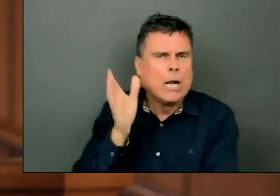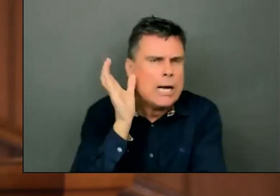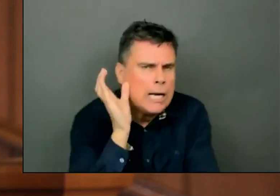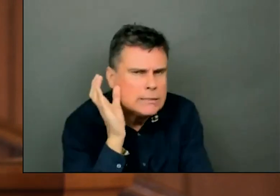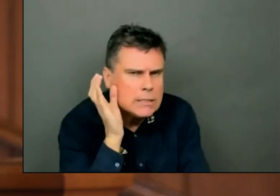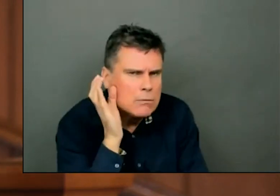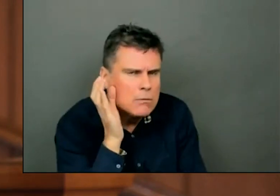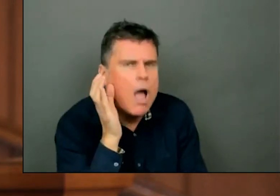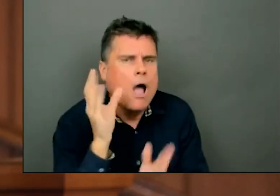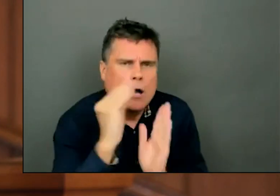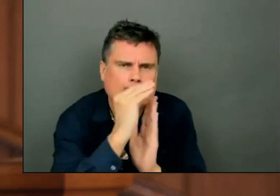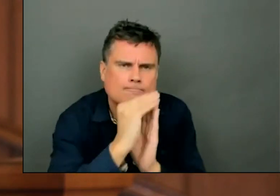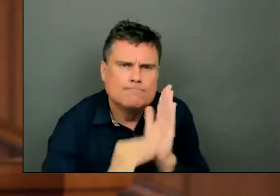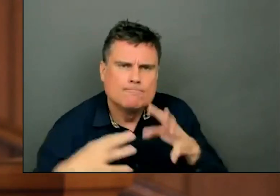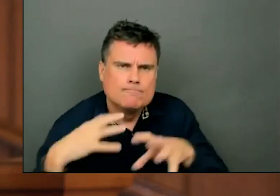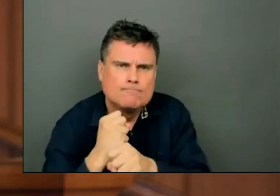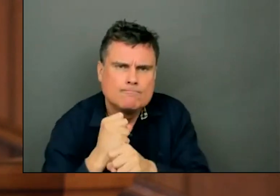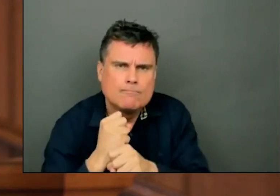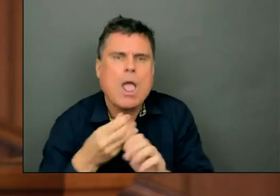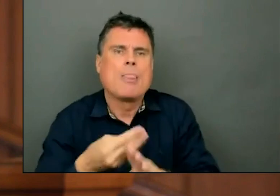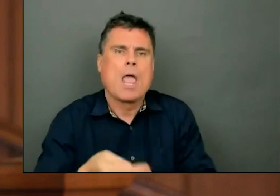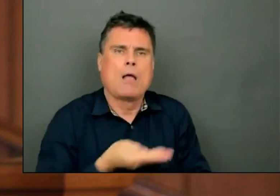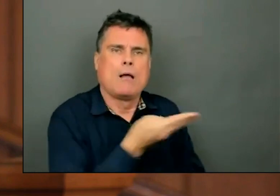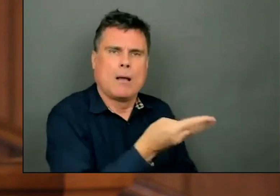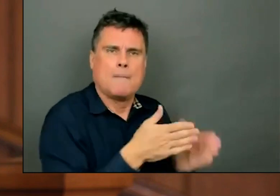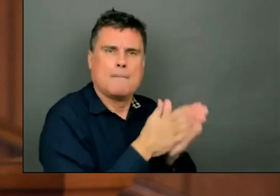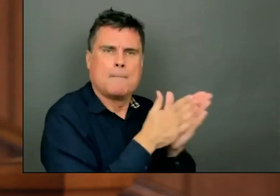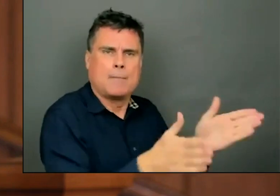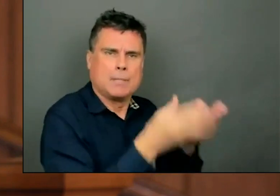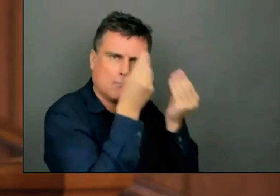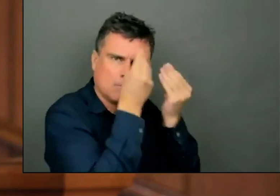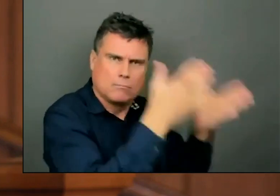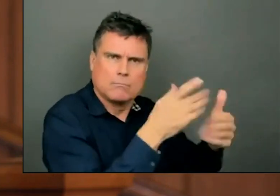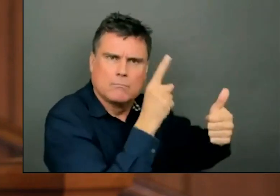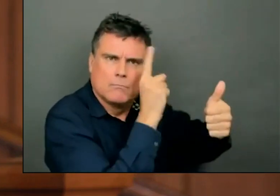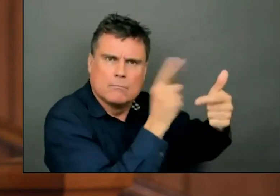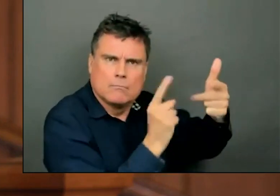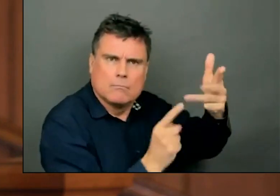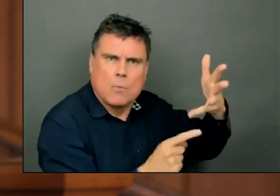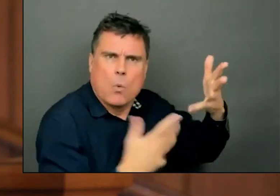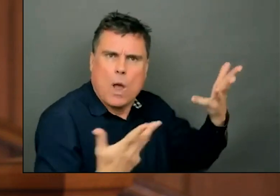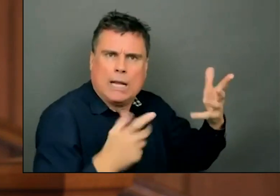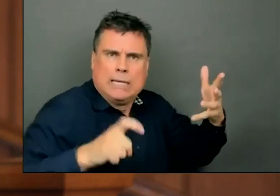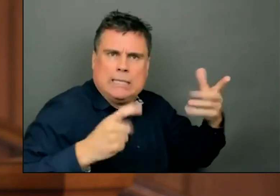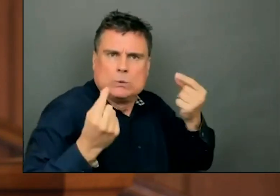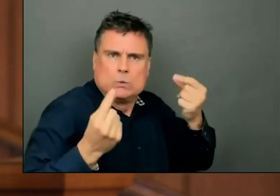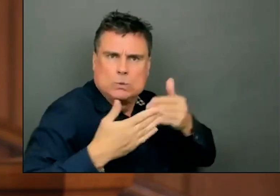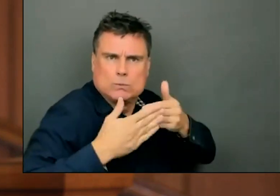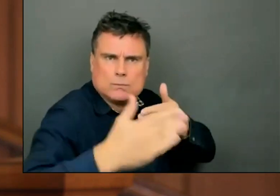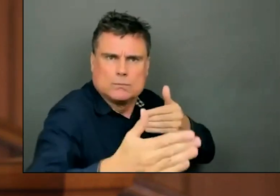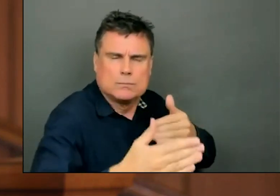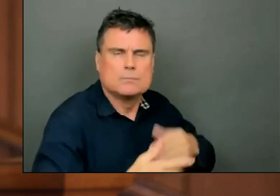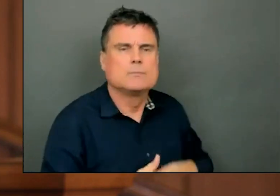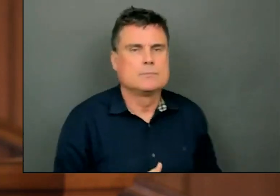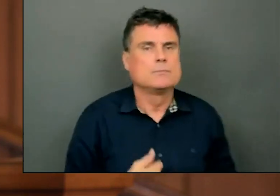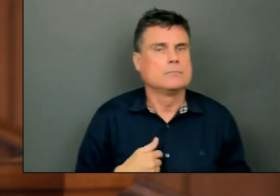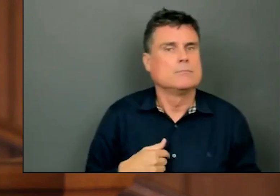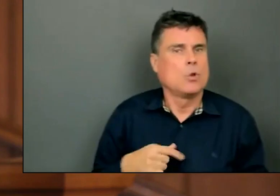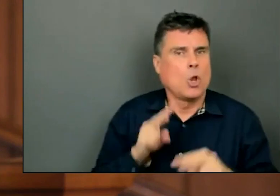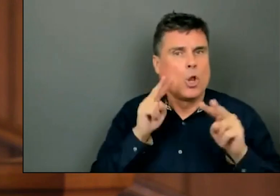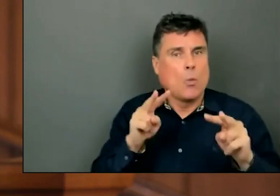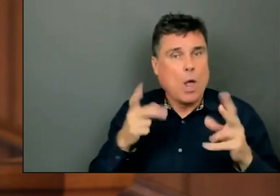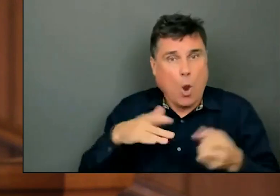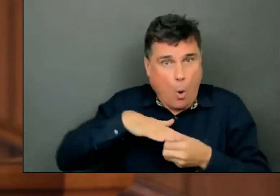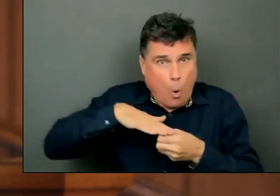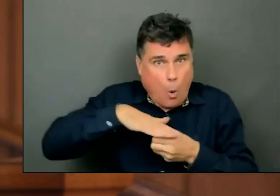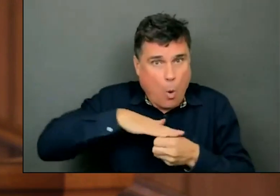I'm very much looking forward to the work that he'll be doing with regional governments, municipal governments, Indigenous governments, to ensure that the province of